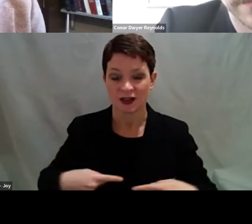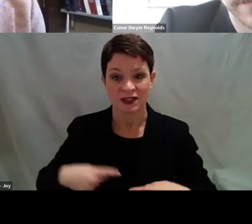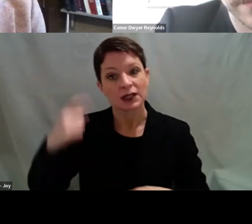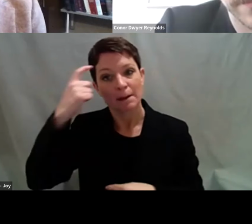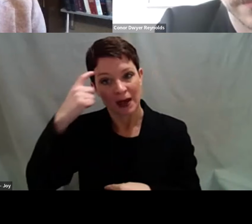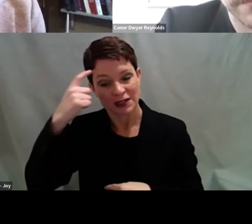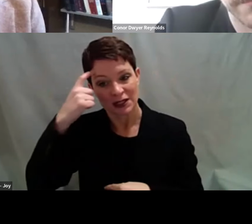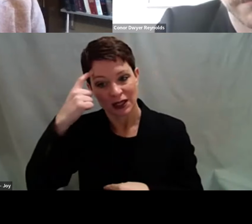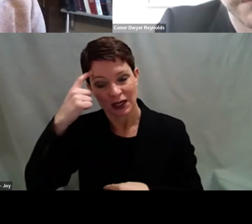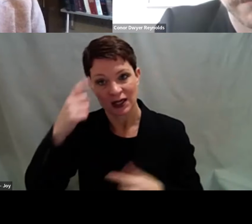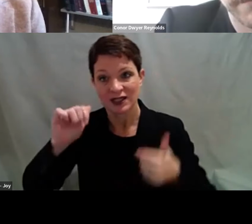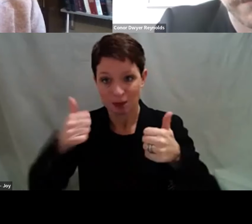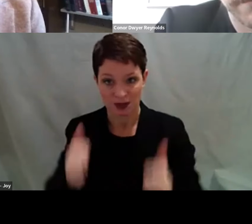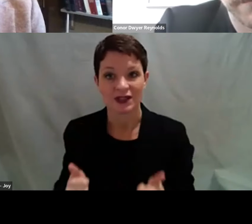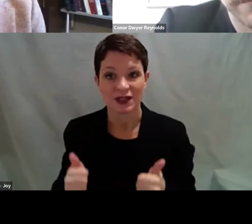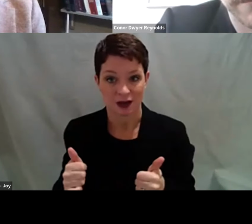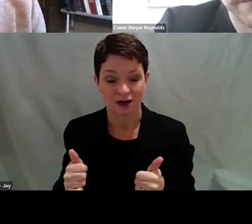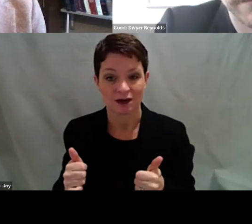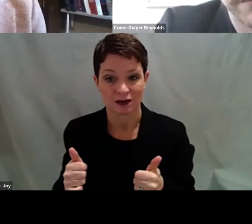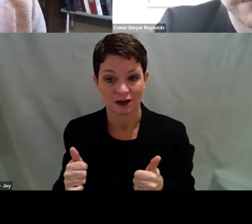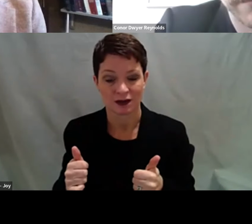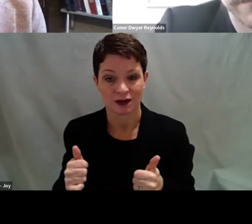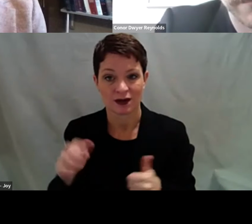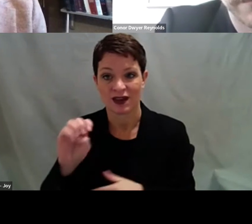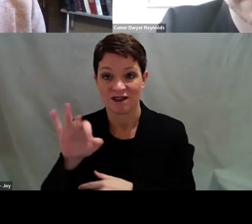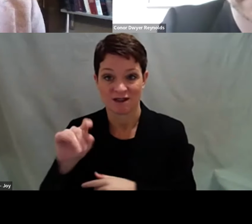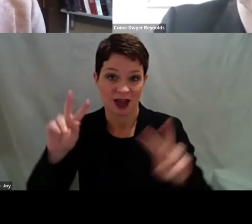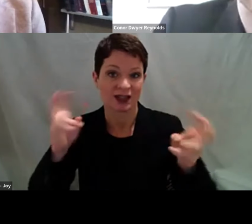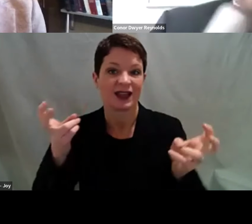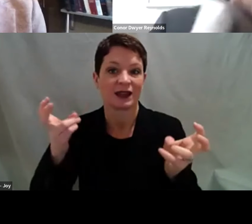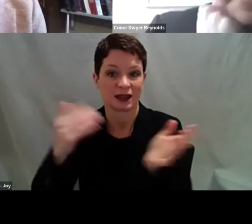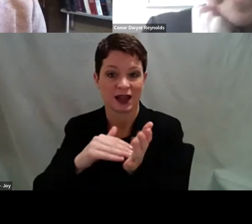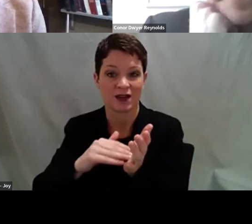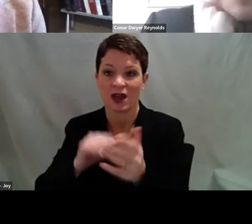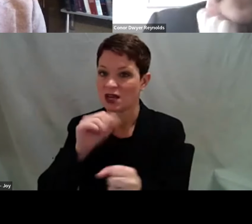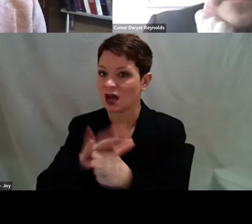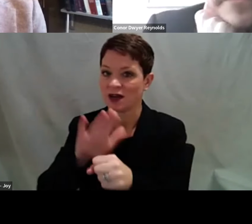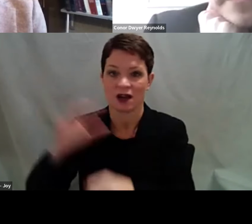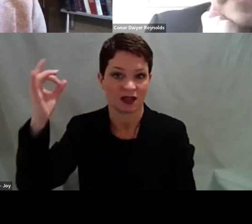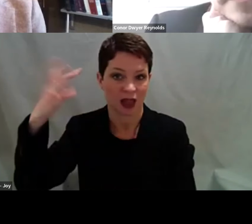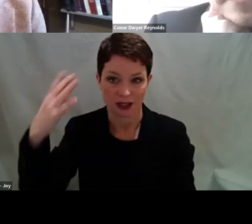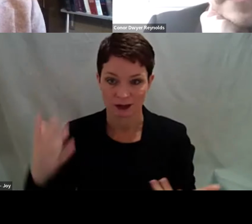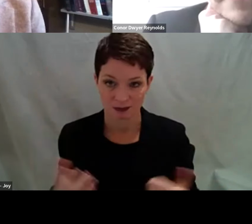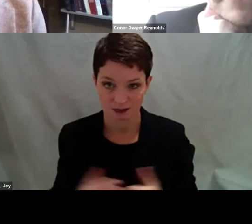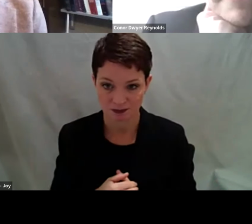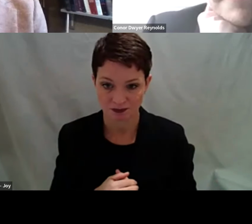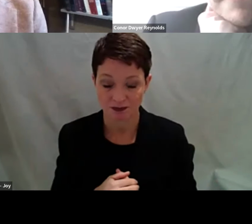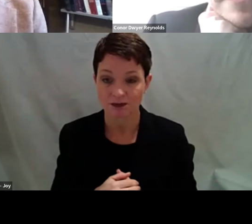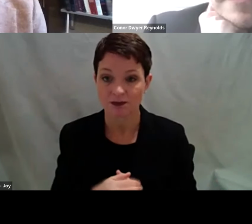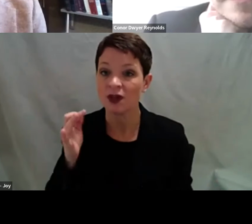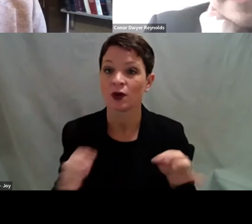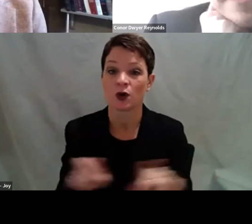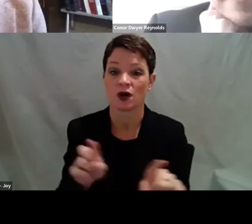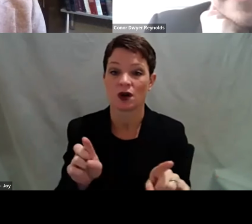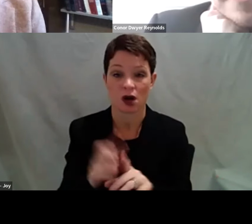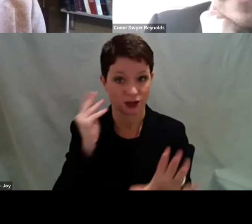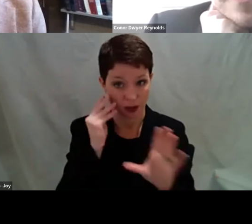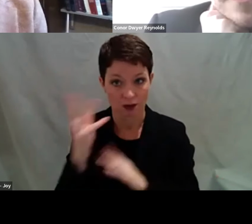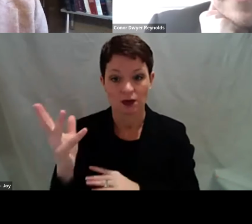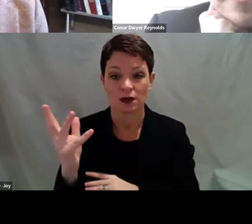mentally debilitating effects, and I'm quoting again, of inadequate lighting. The court also noted